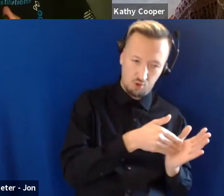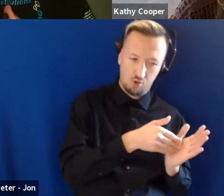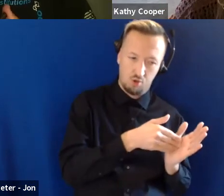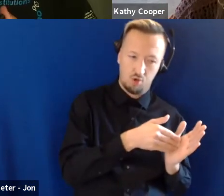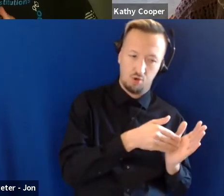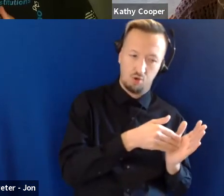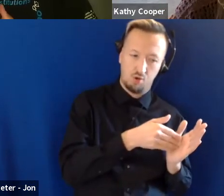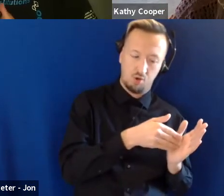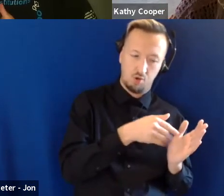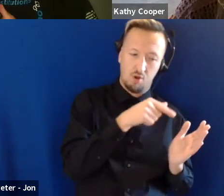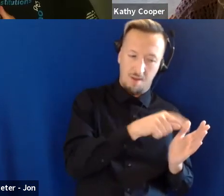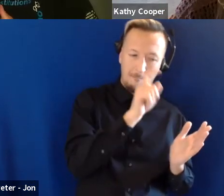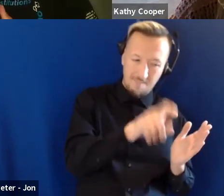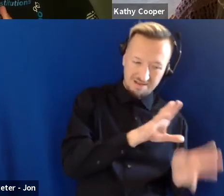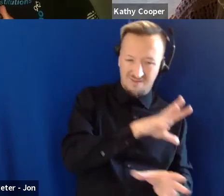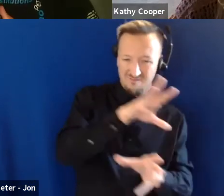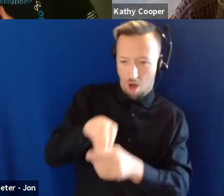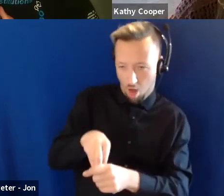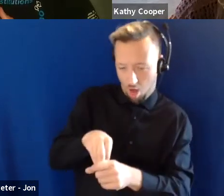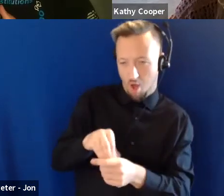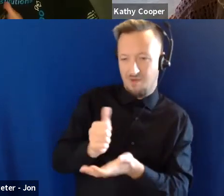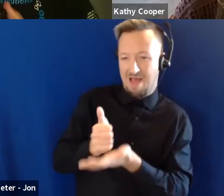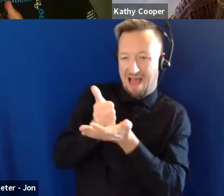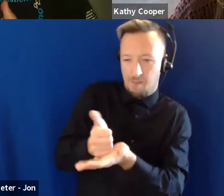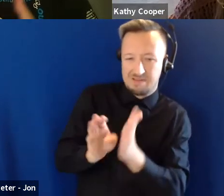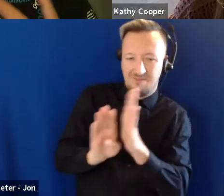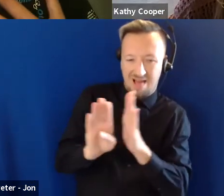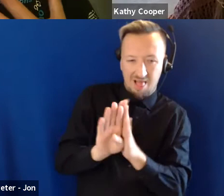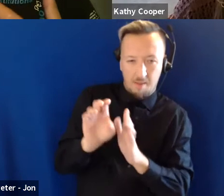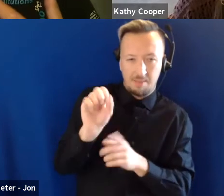in the development of the spill as a partnership and to